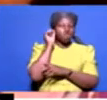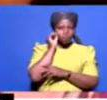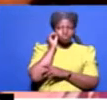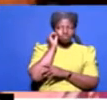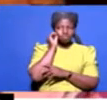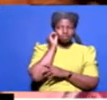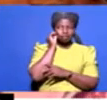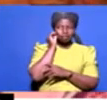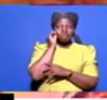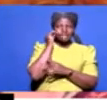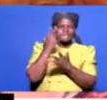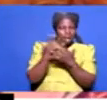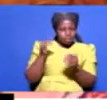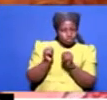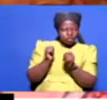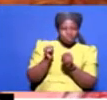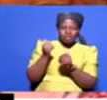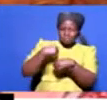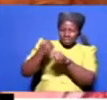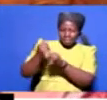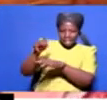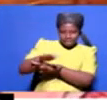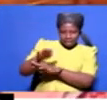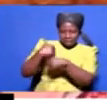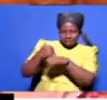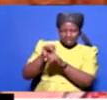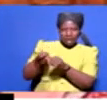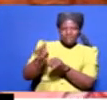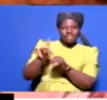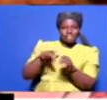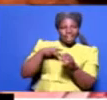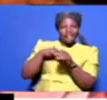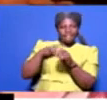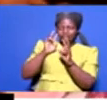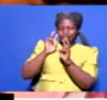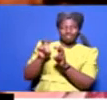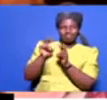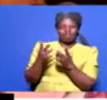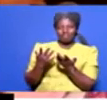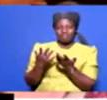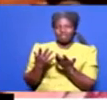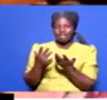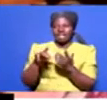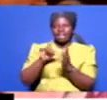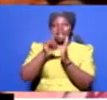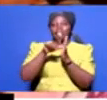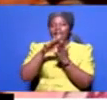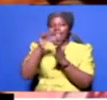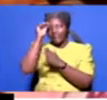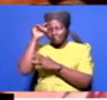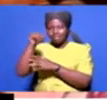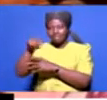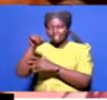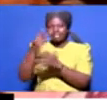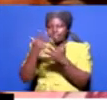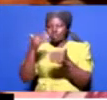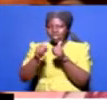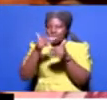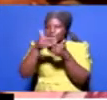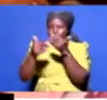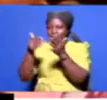area caught his fancy. He was to learn later that the unusual edifice constructed by Catholic